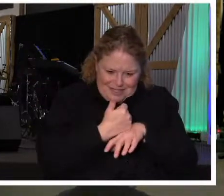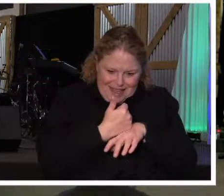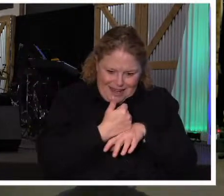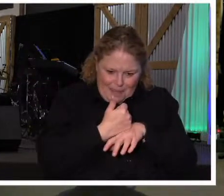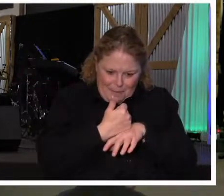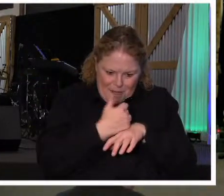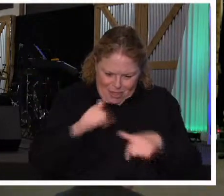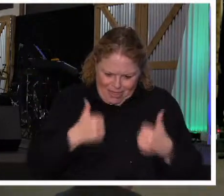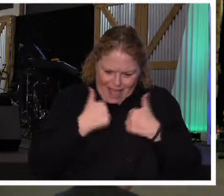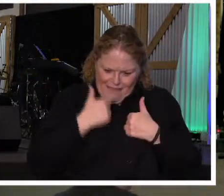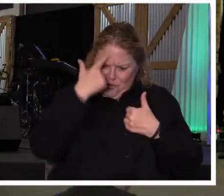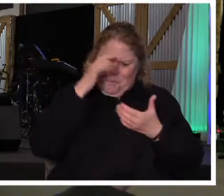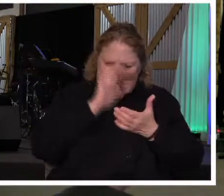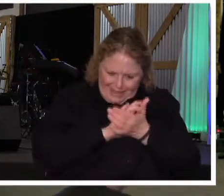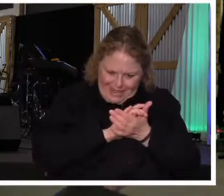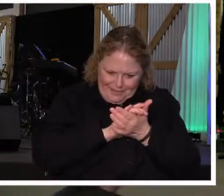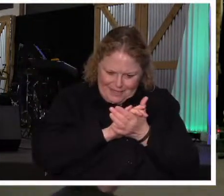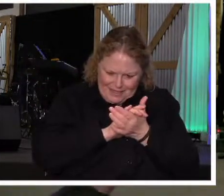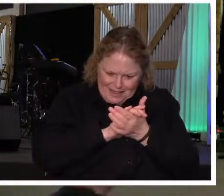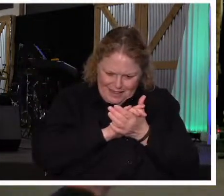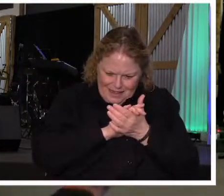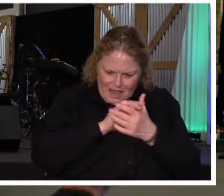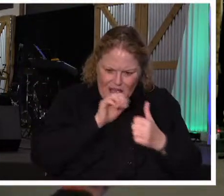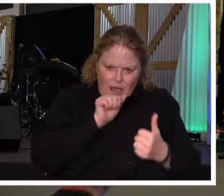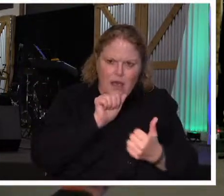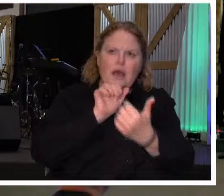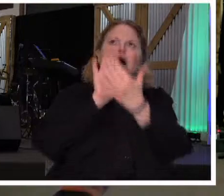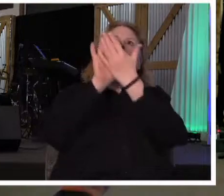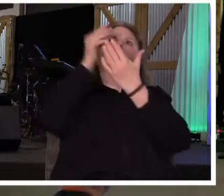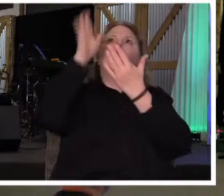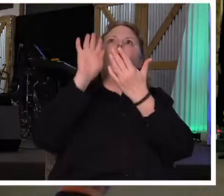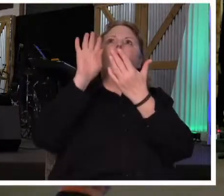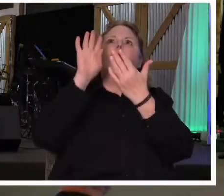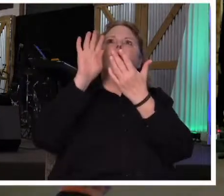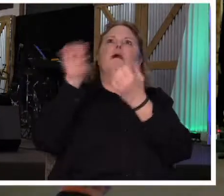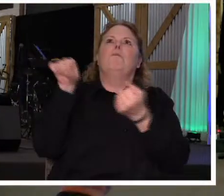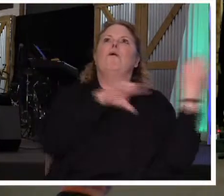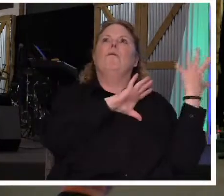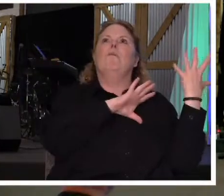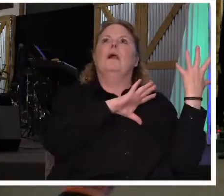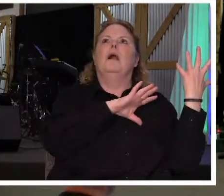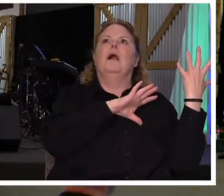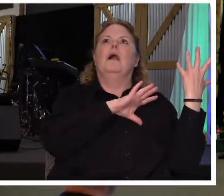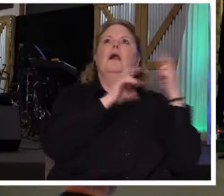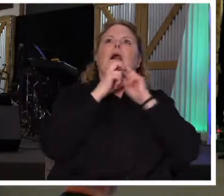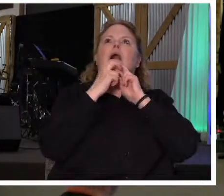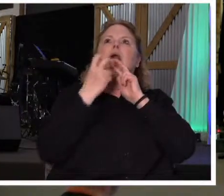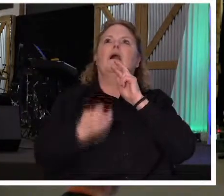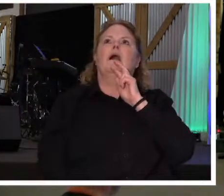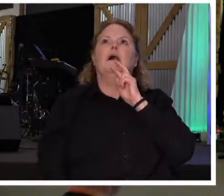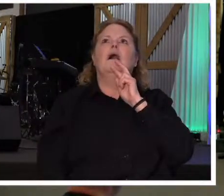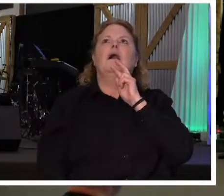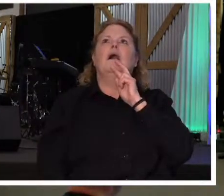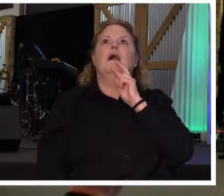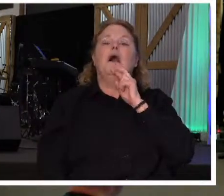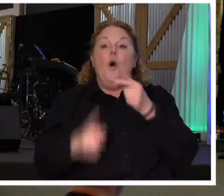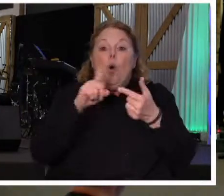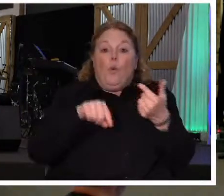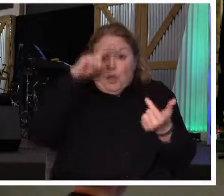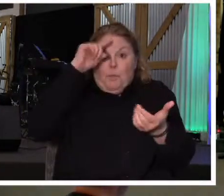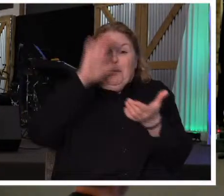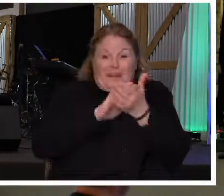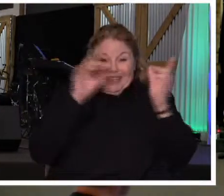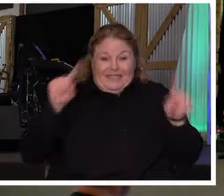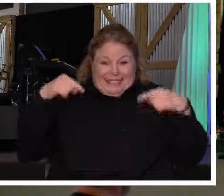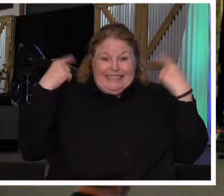glory. It's shoved to the side by his glory. It is cleaned by his glory. And the things that you have always believed, and some of